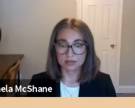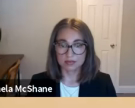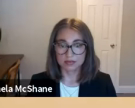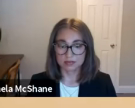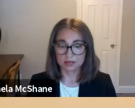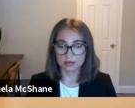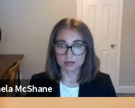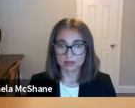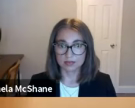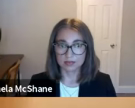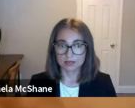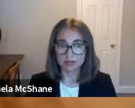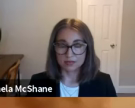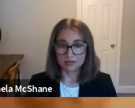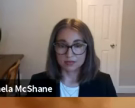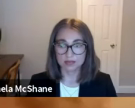ever-changing world.